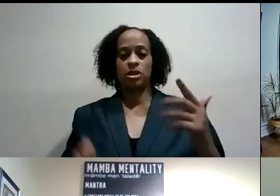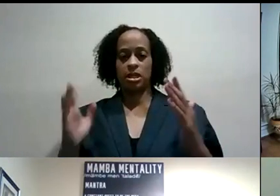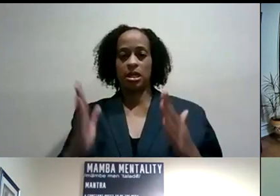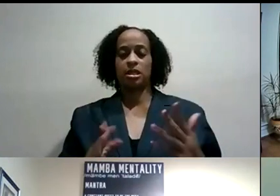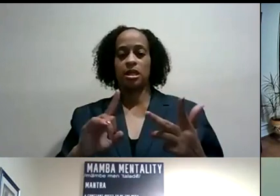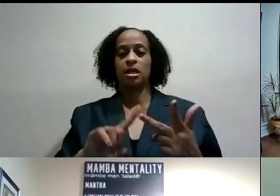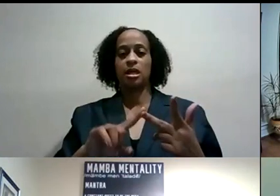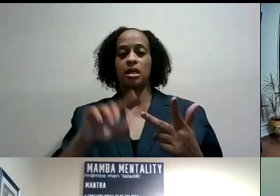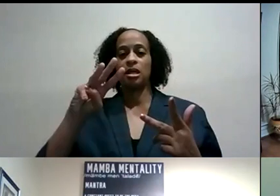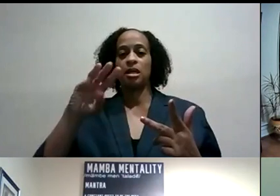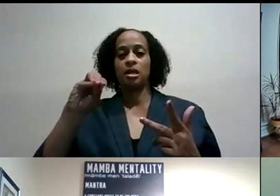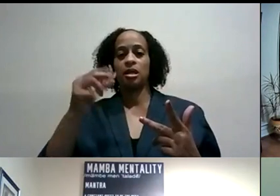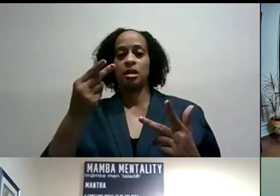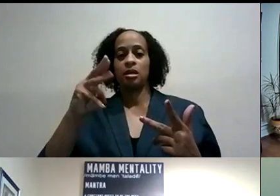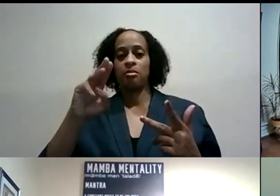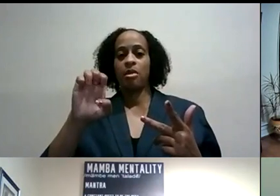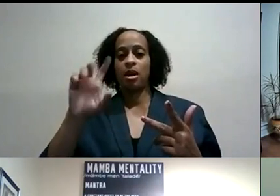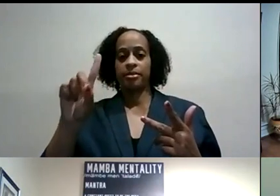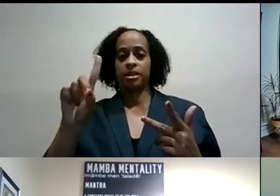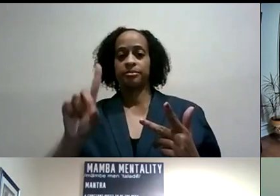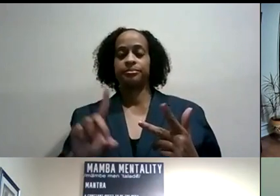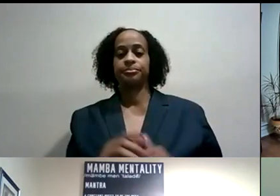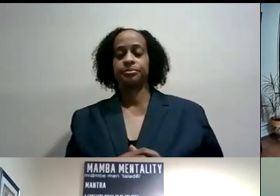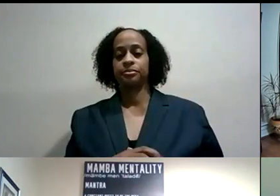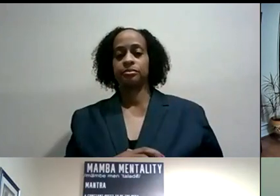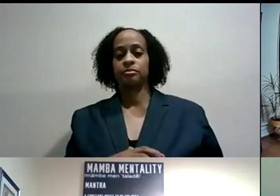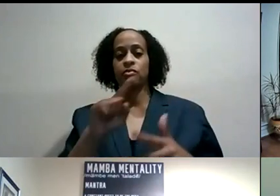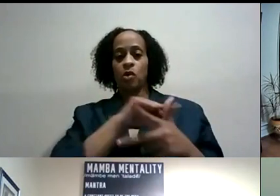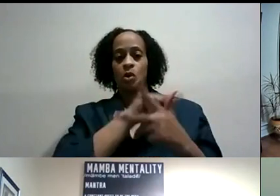and Mohammedanism. And